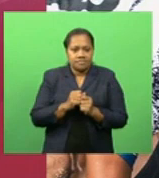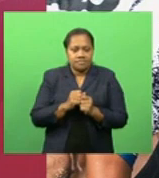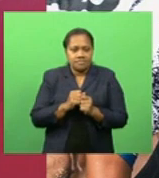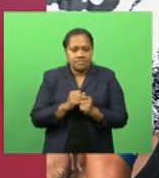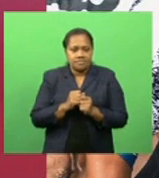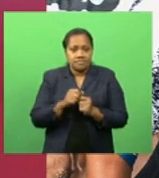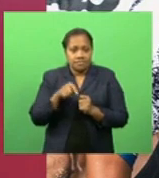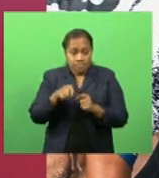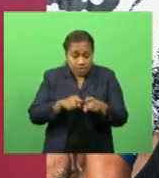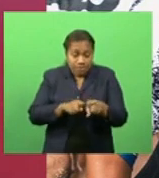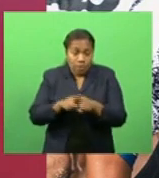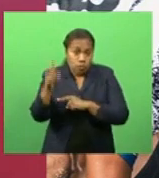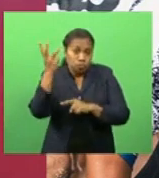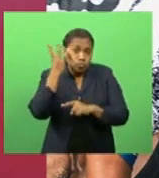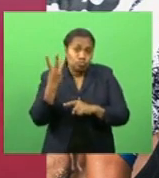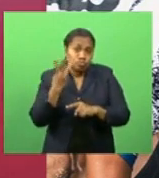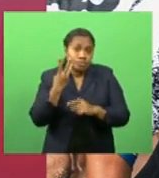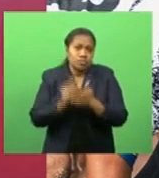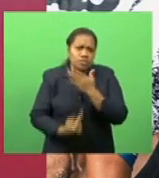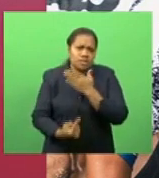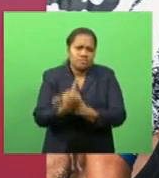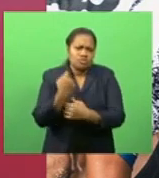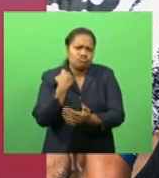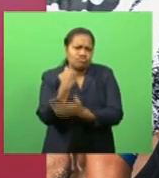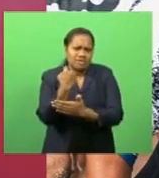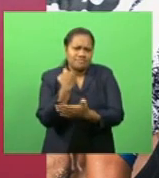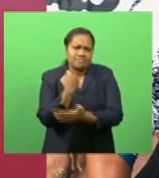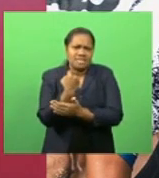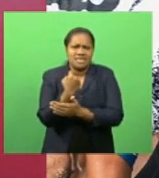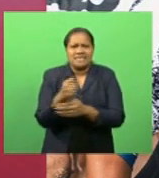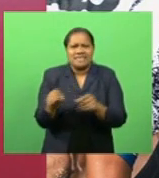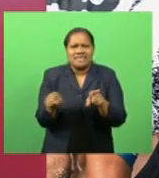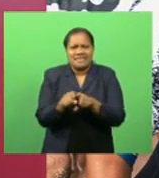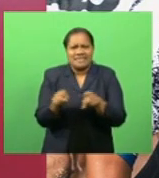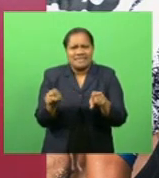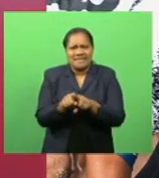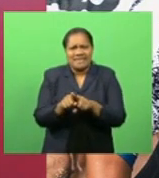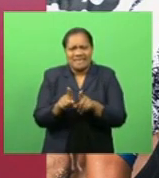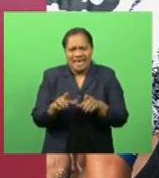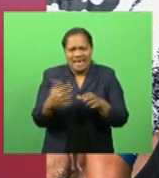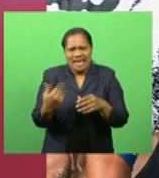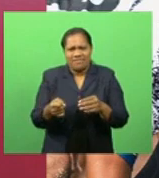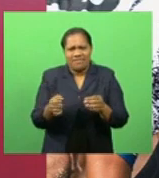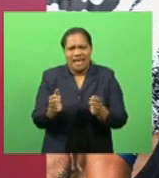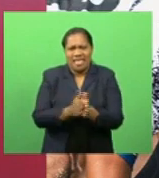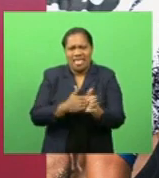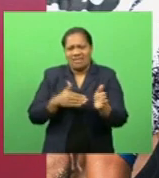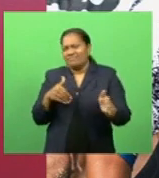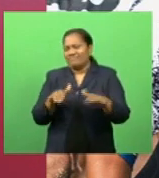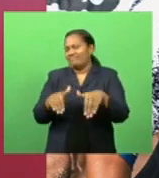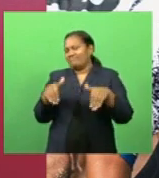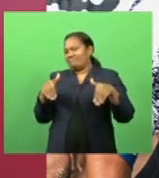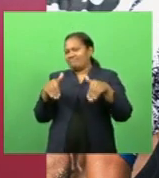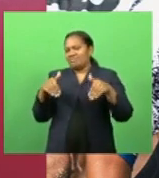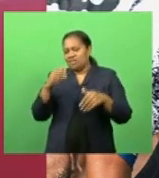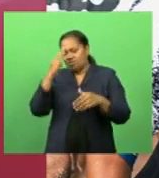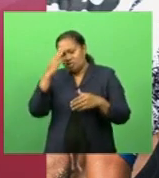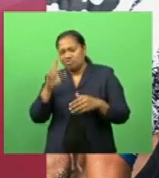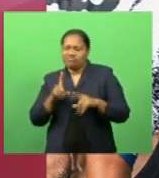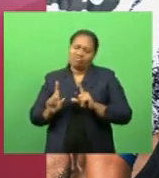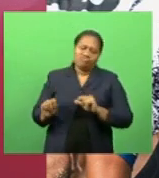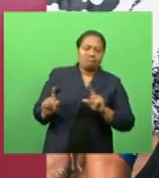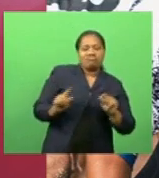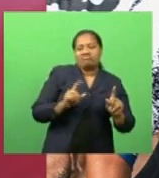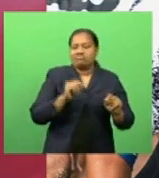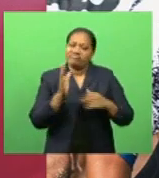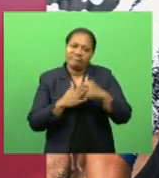for most women, rugby players, we still have that laid-back mentality to just go